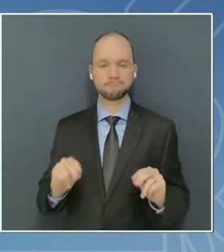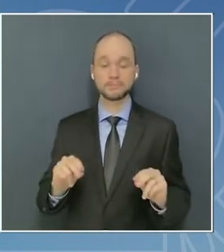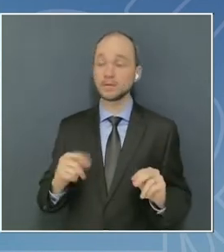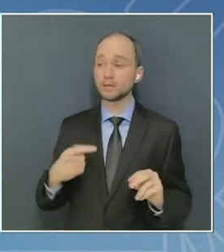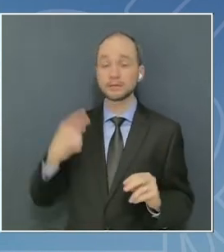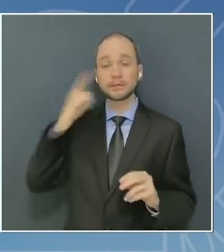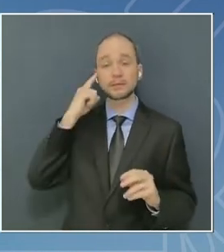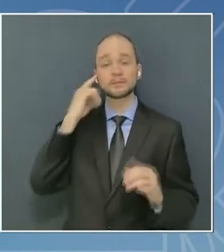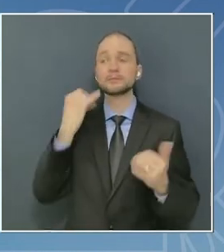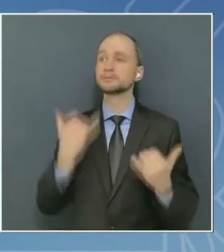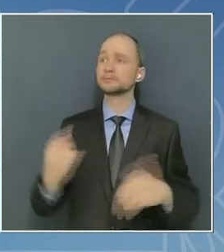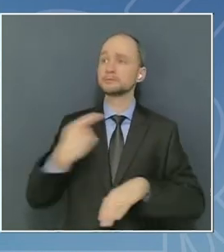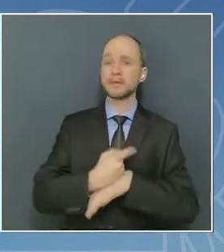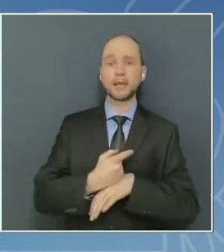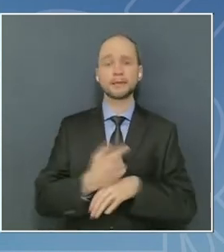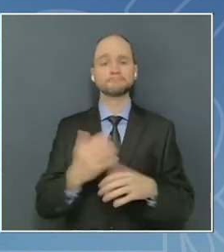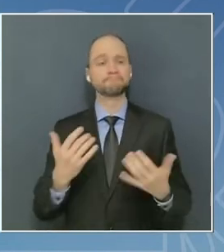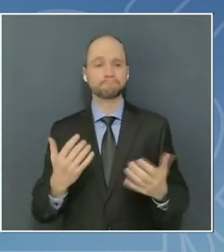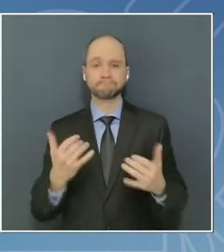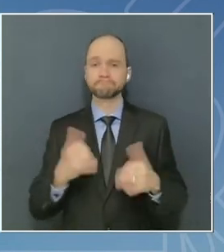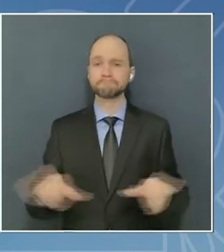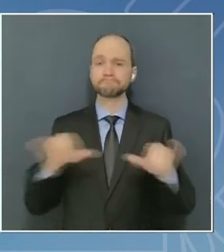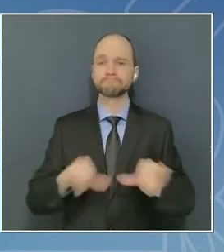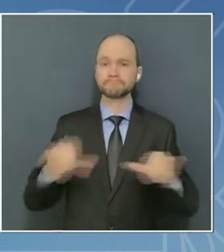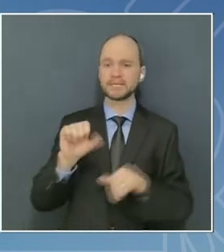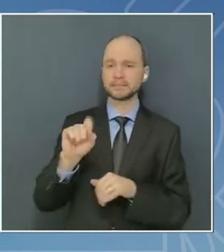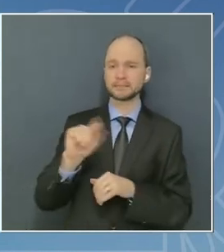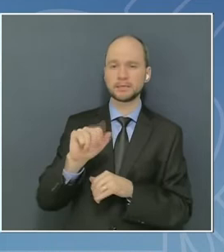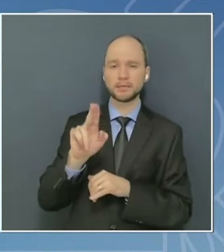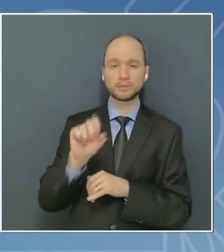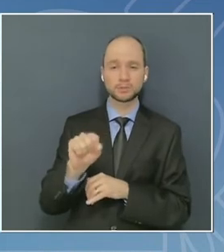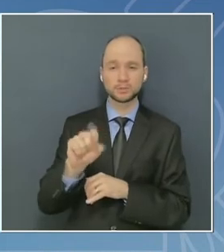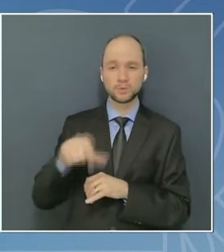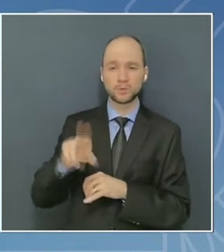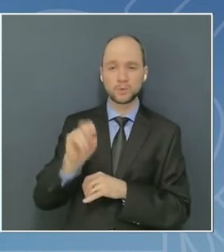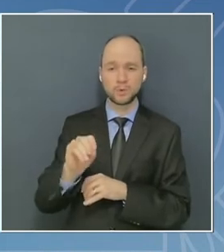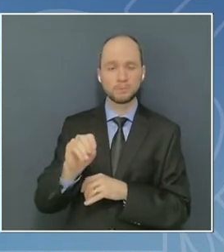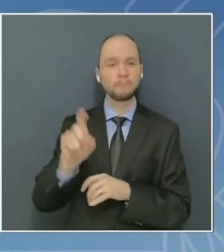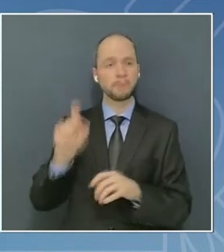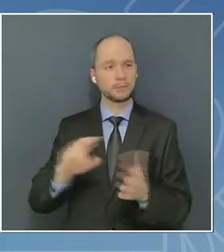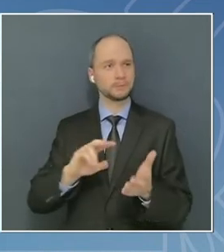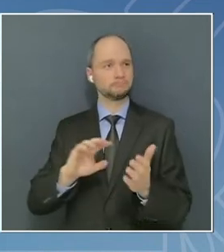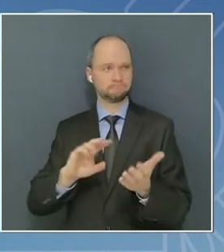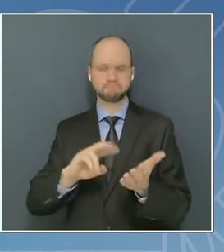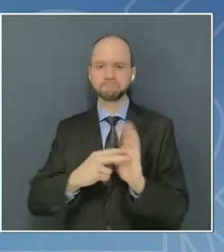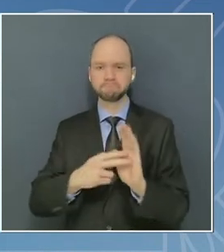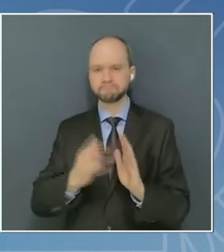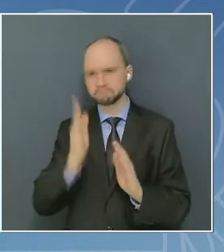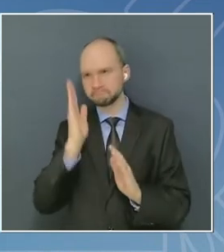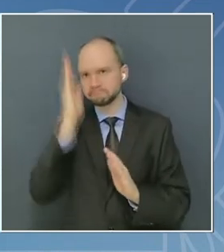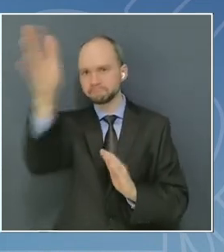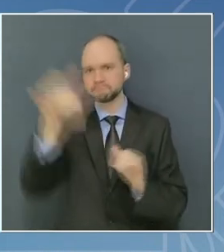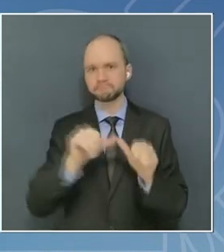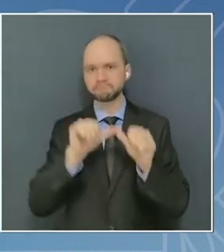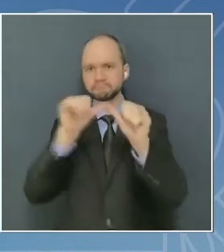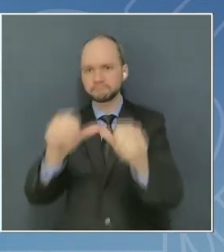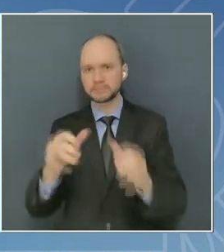be tomorrow's reality. And in fact, the diversity in this country, the fact that we have so many Southeast